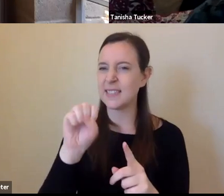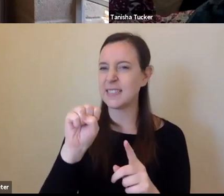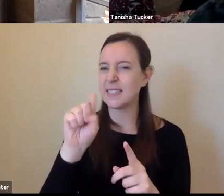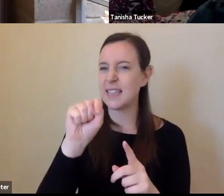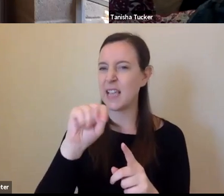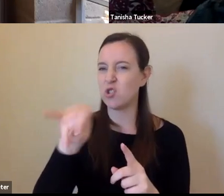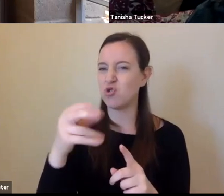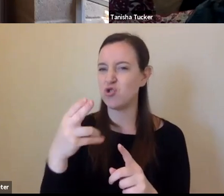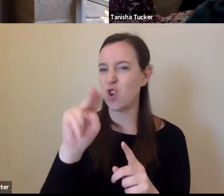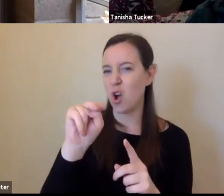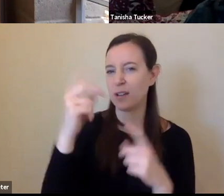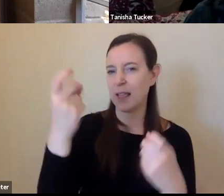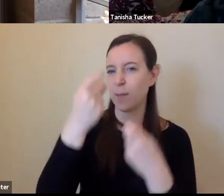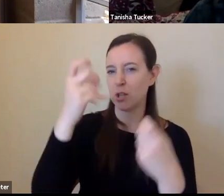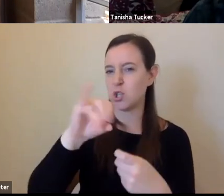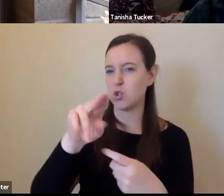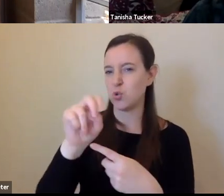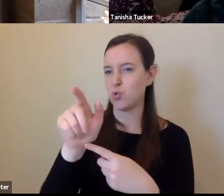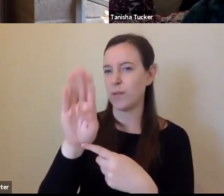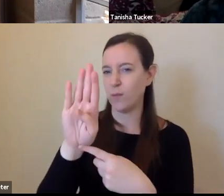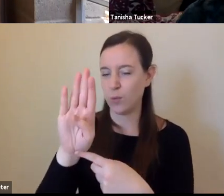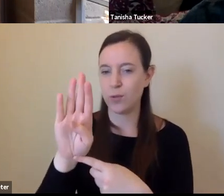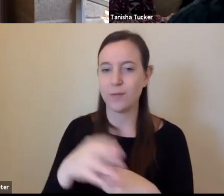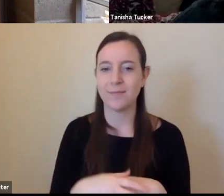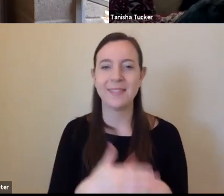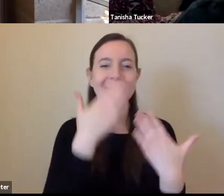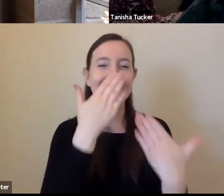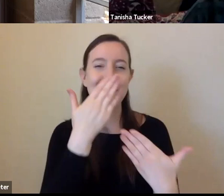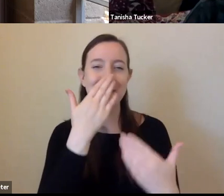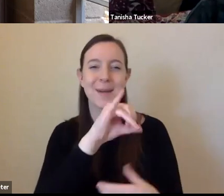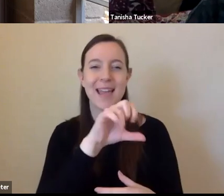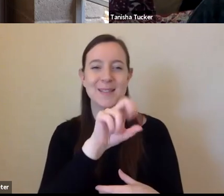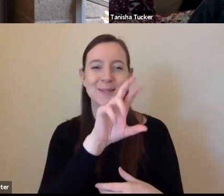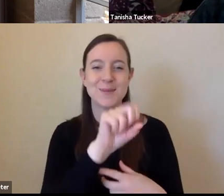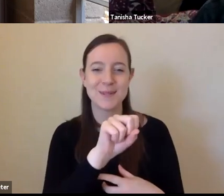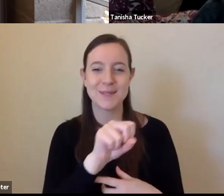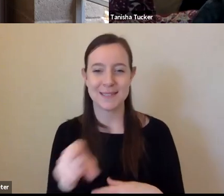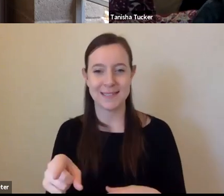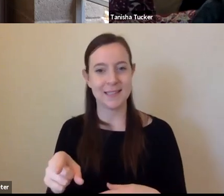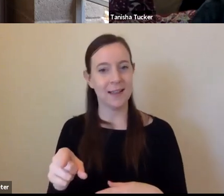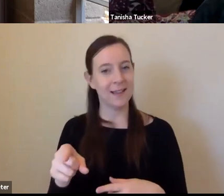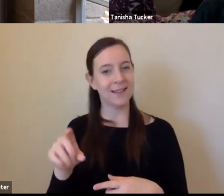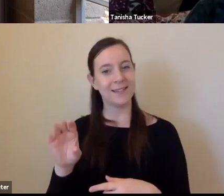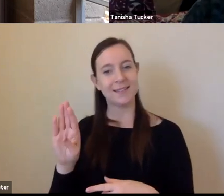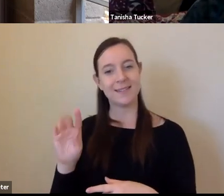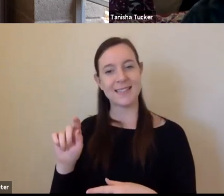Thank you, Jesus, for that. Oh, yes, Great. thanks, Jesus. I'll be out there celebrating.